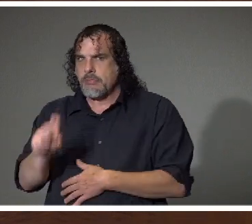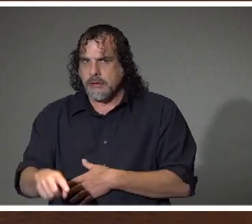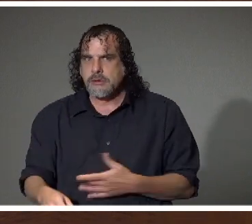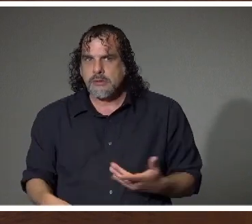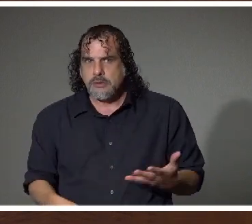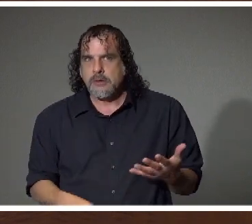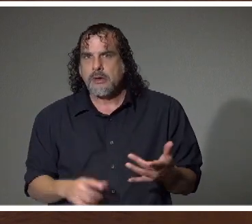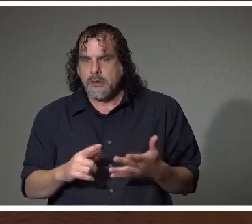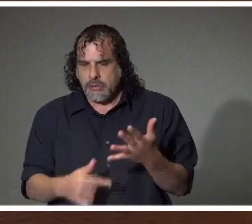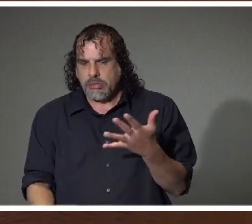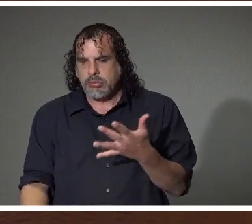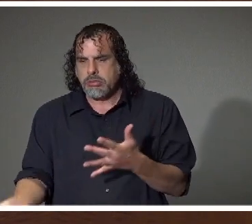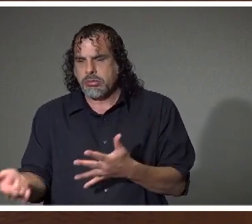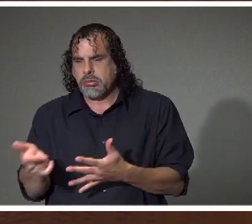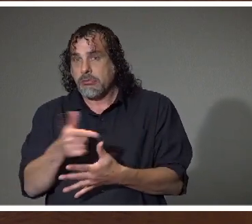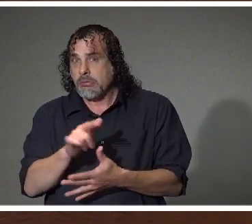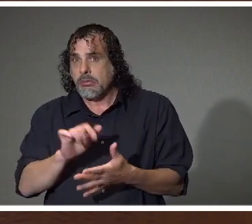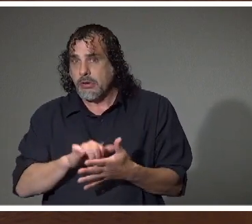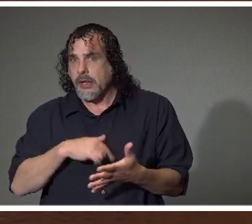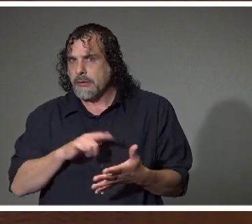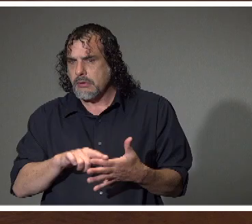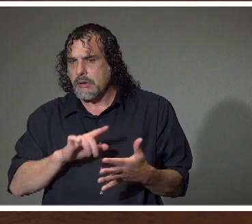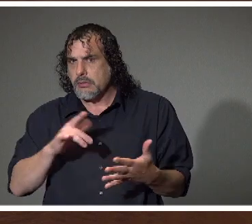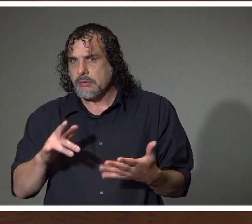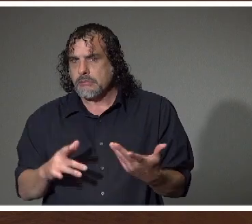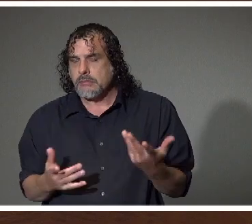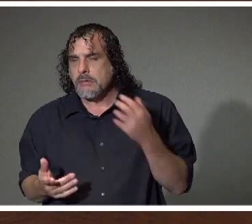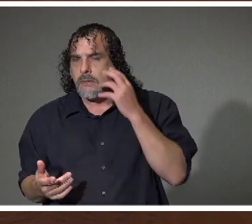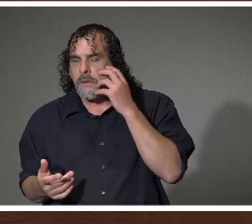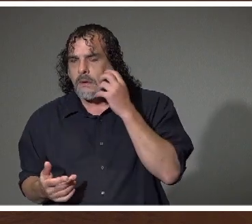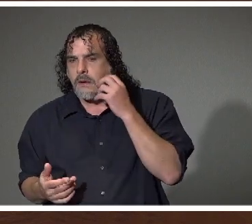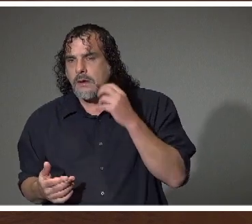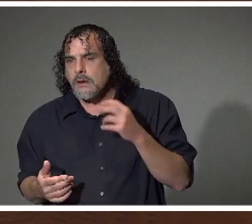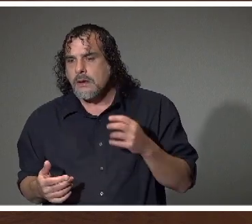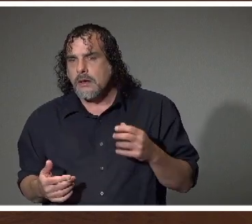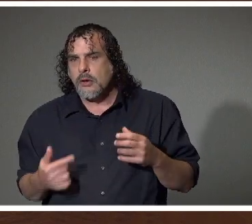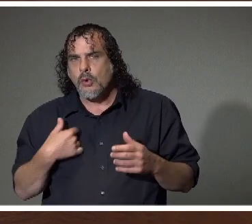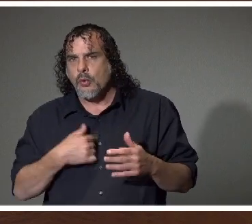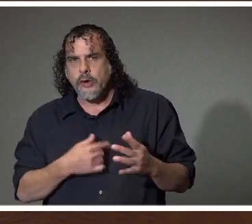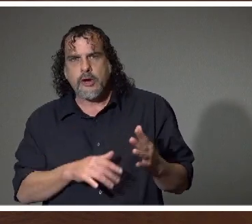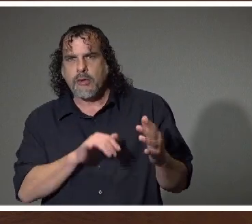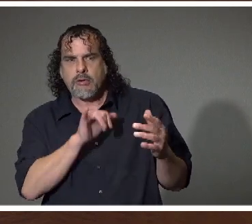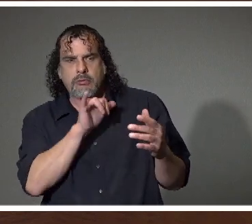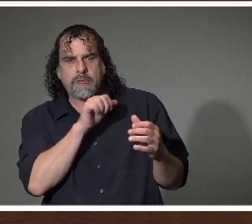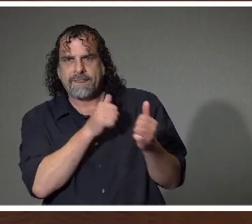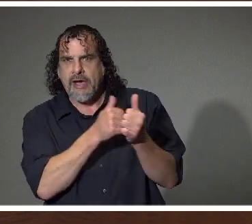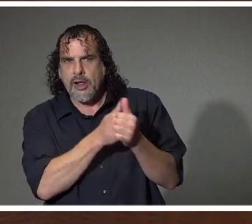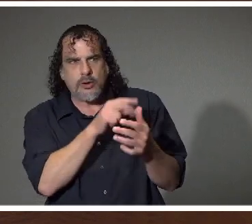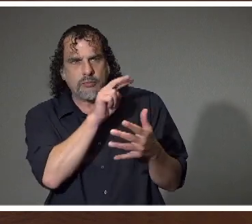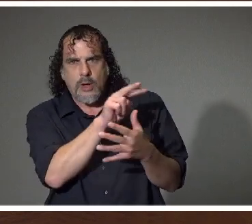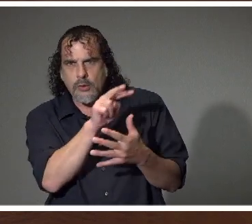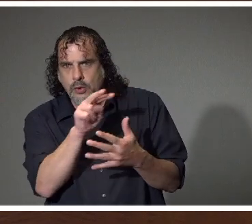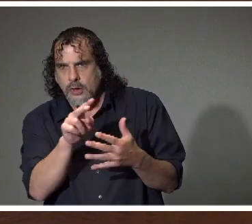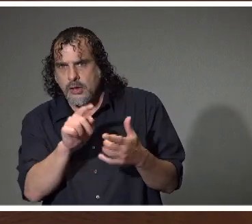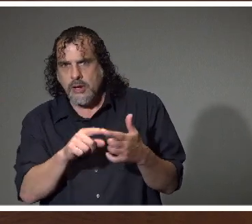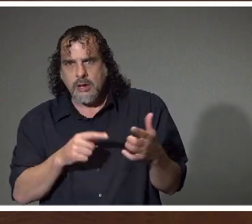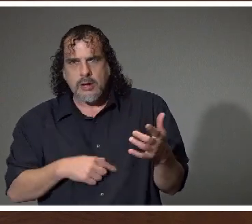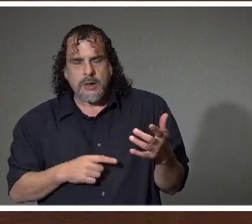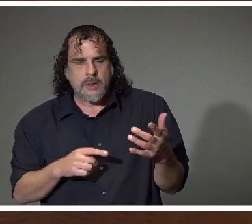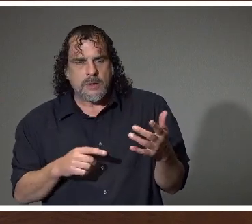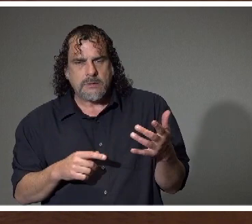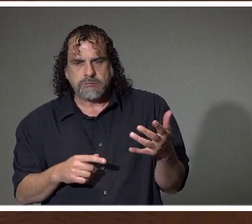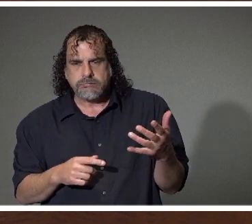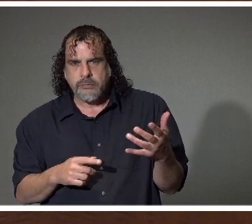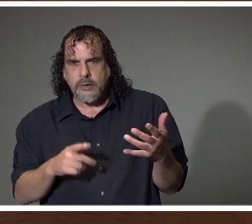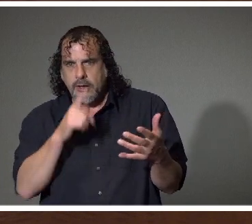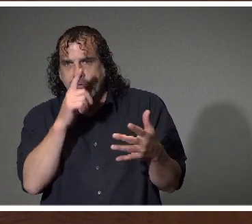we're working to spread that out, absolutely. But as far as surveillance, we're already working on surveillance networks to try to find either cases that are